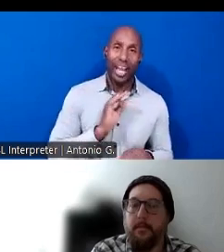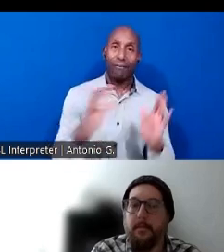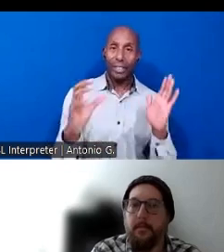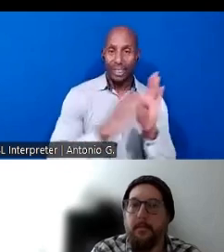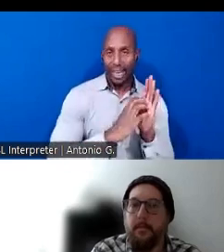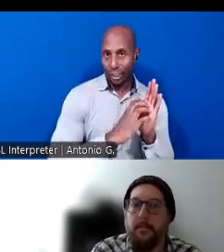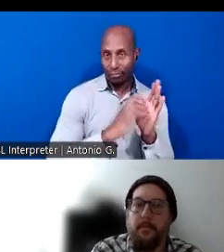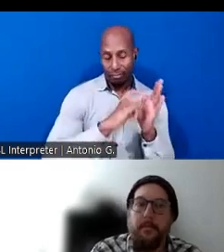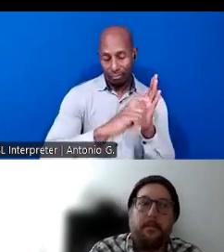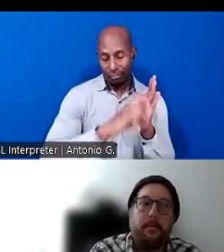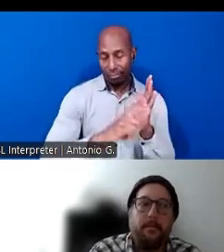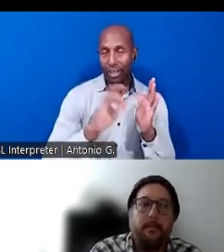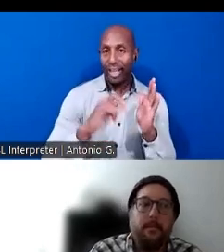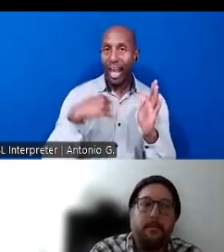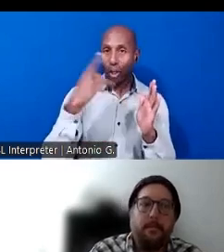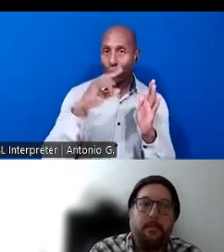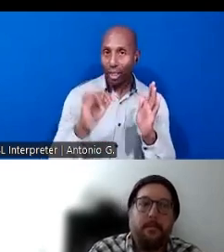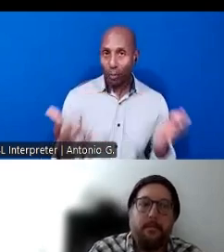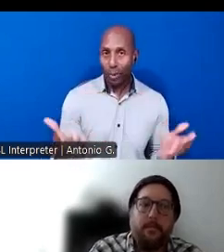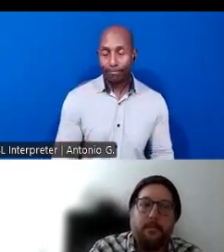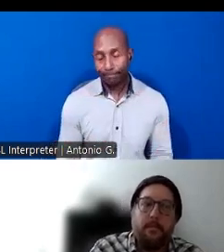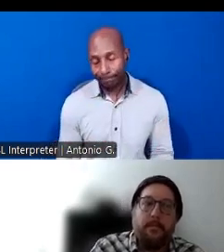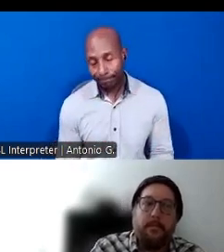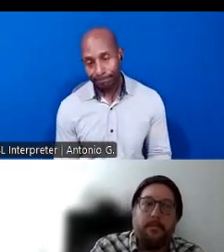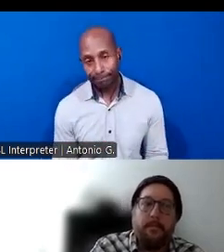form. And so to begin,